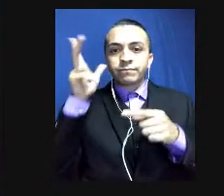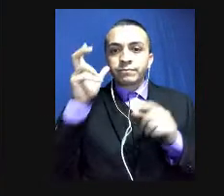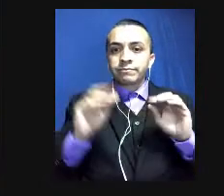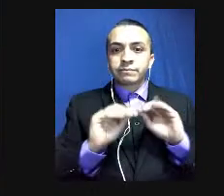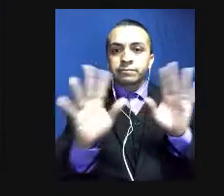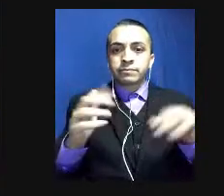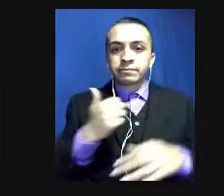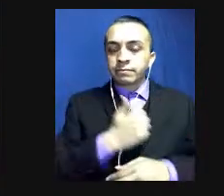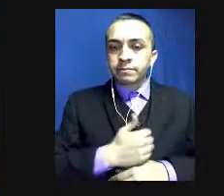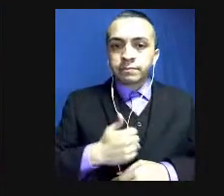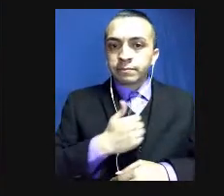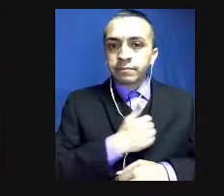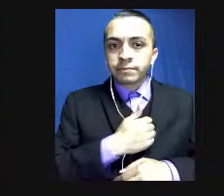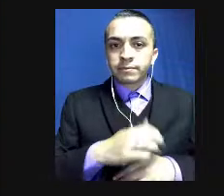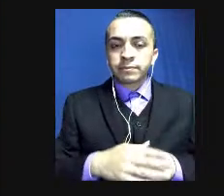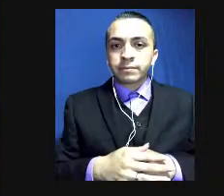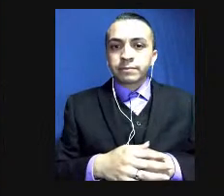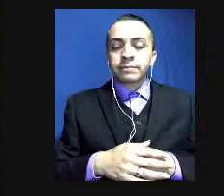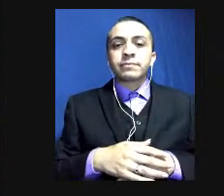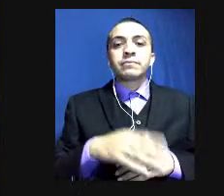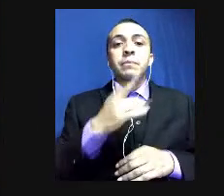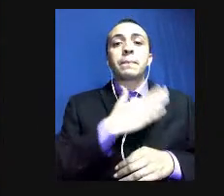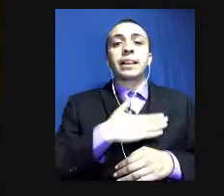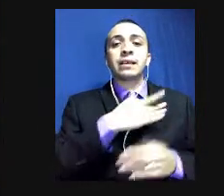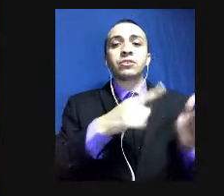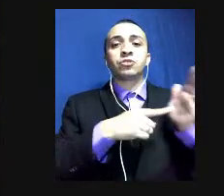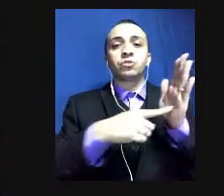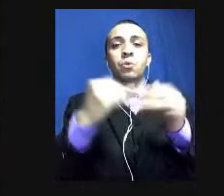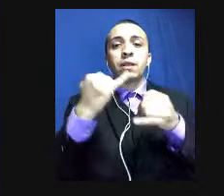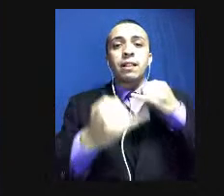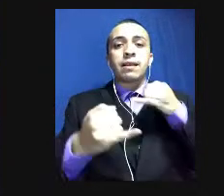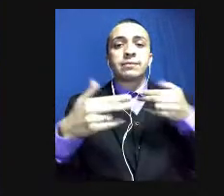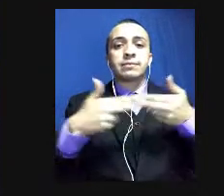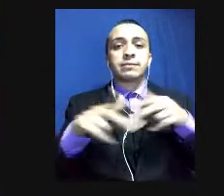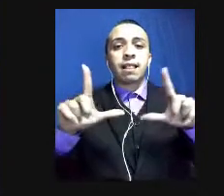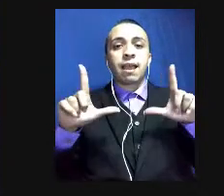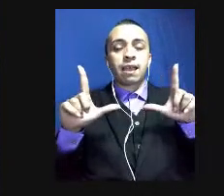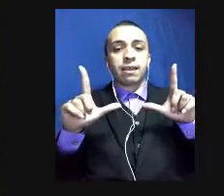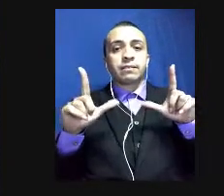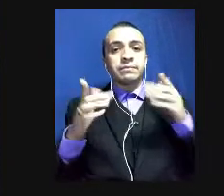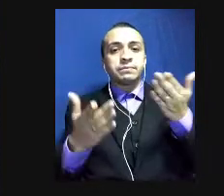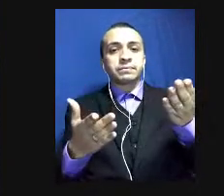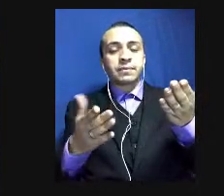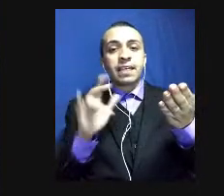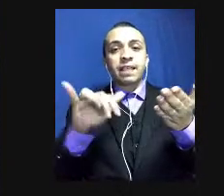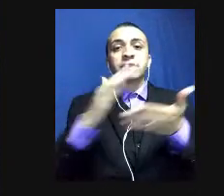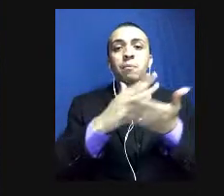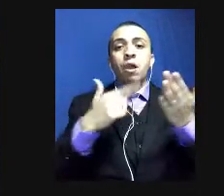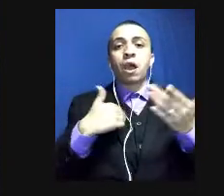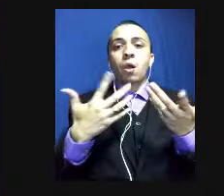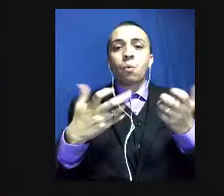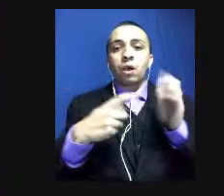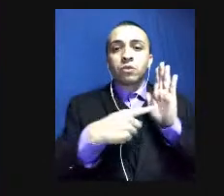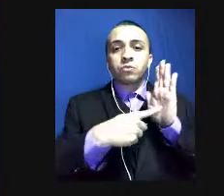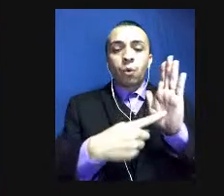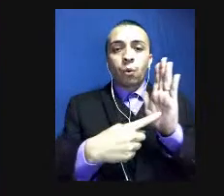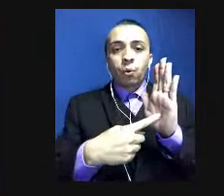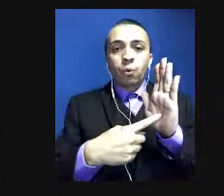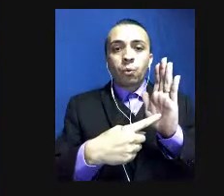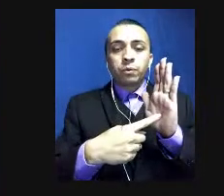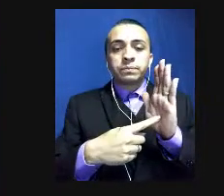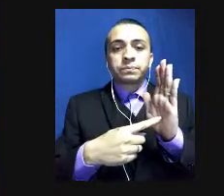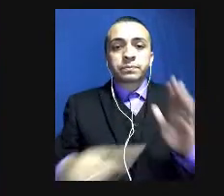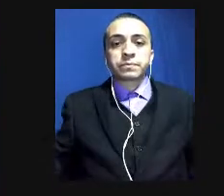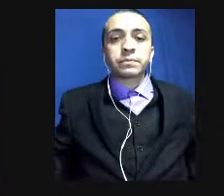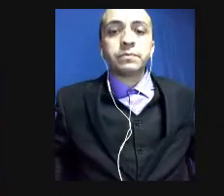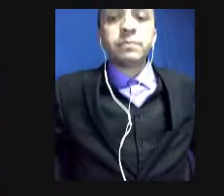And then if you go to the last slide. Now this is the part that I wanted to reflect. This is the